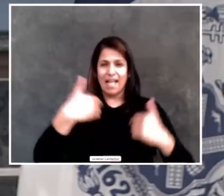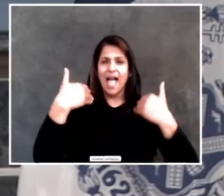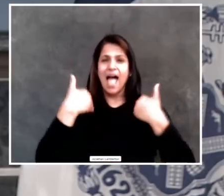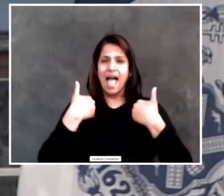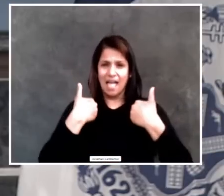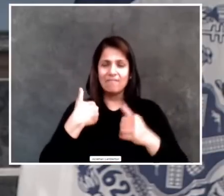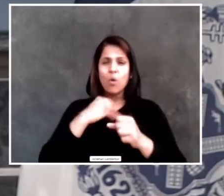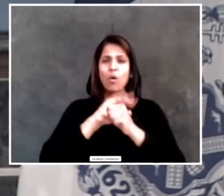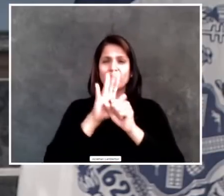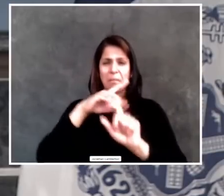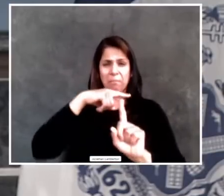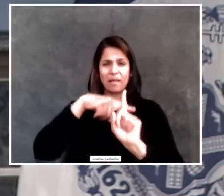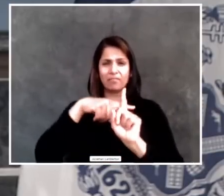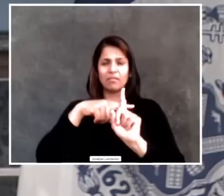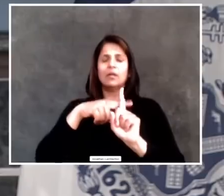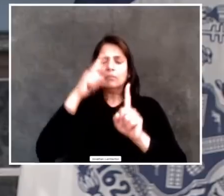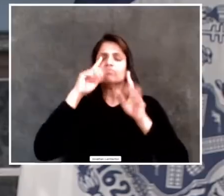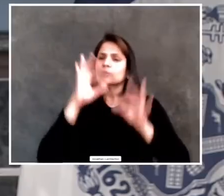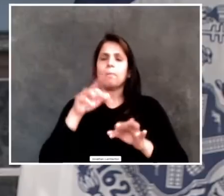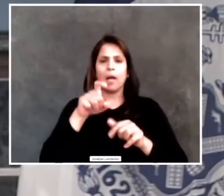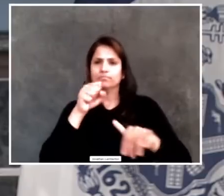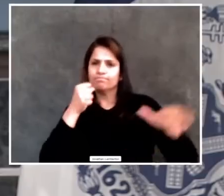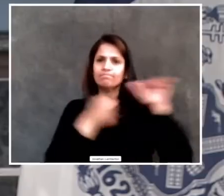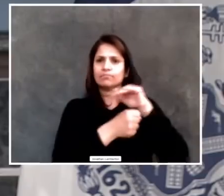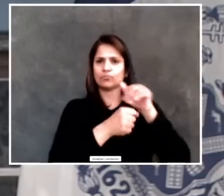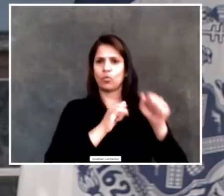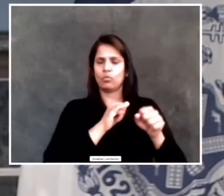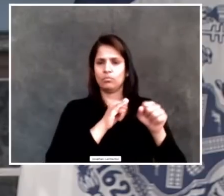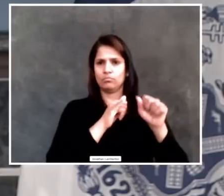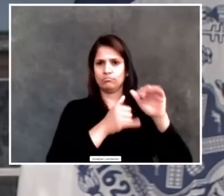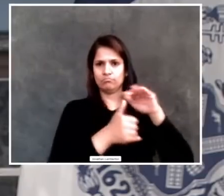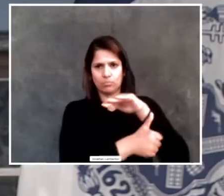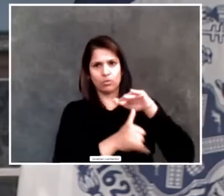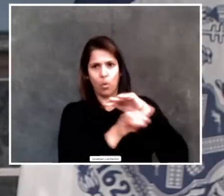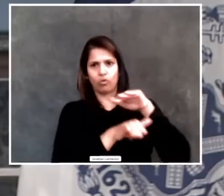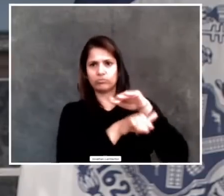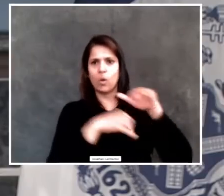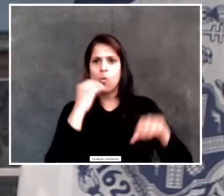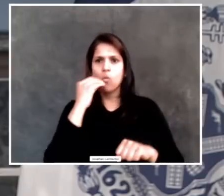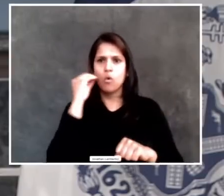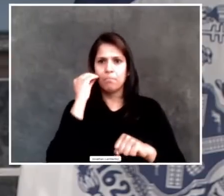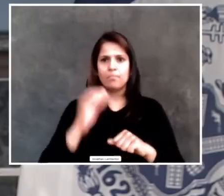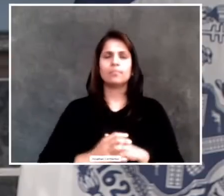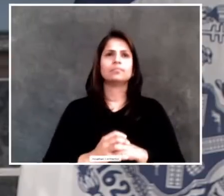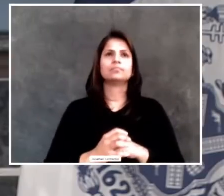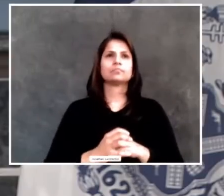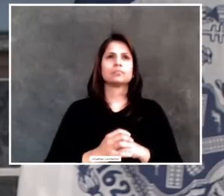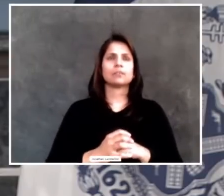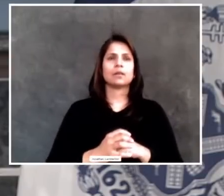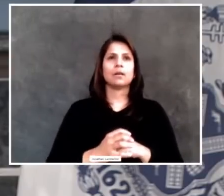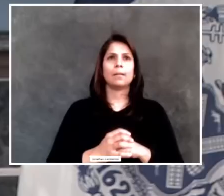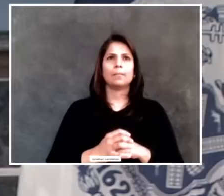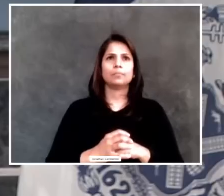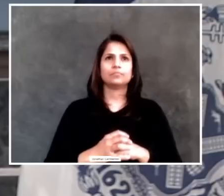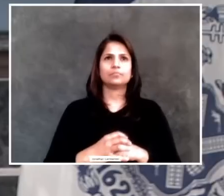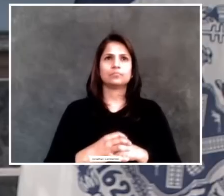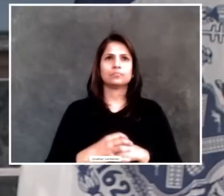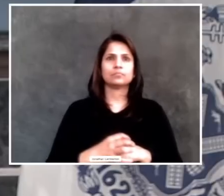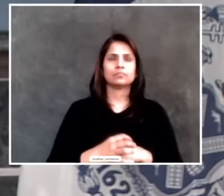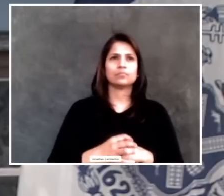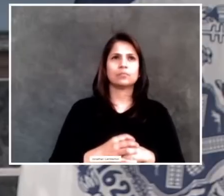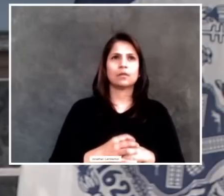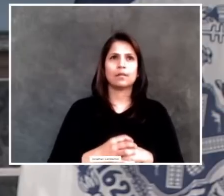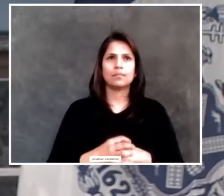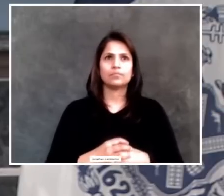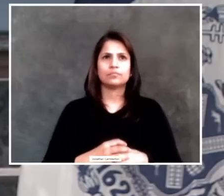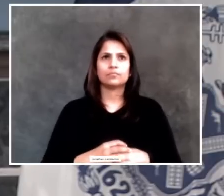that finally now has some scientific backing. Well, that's another curveball too. And the fact